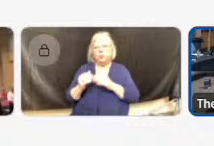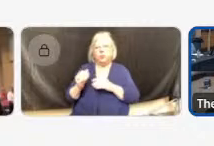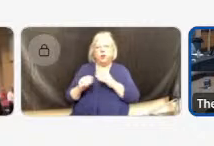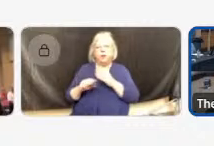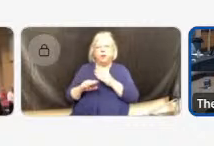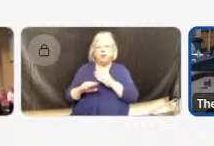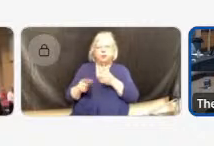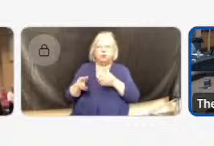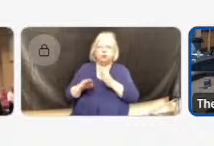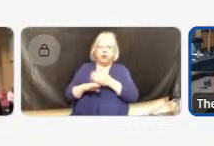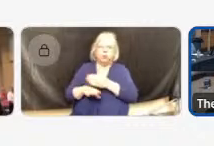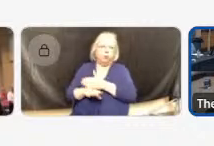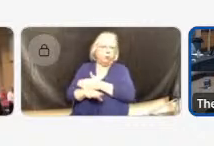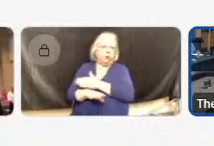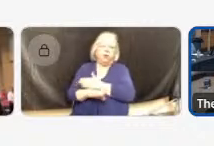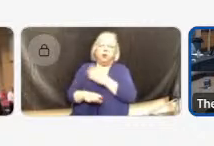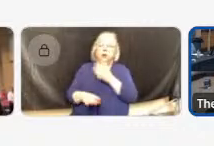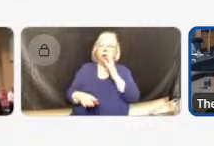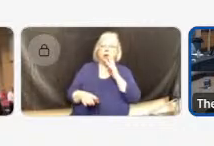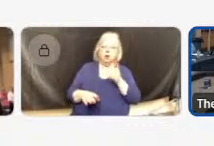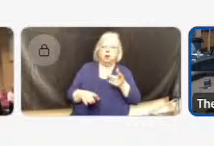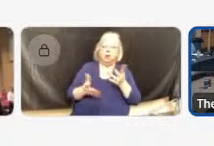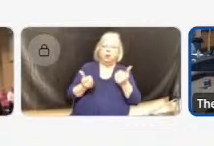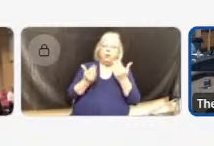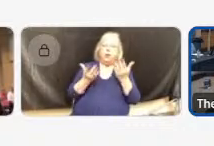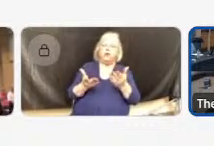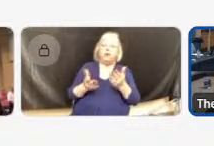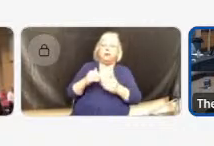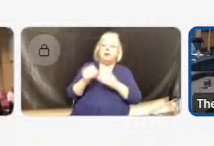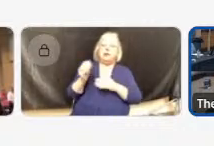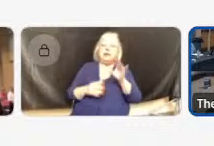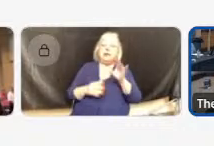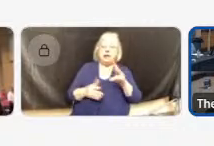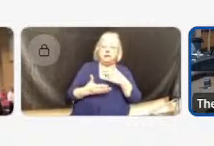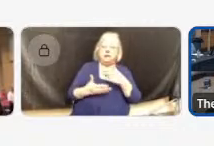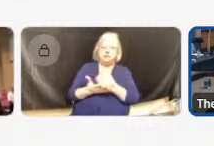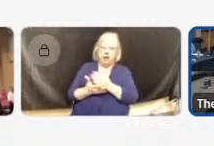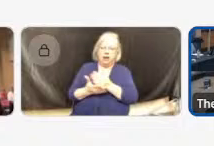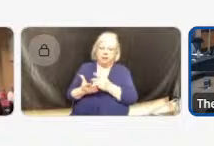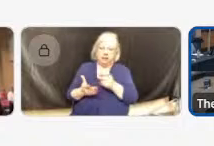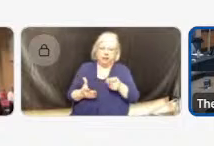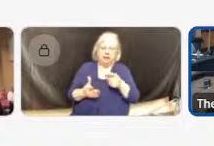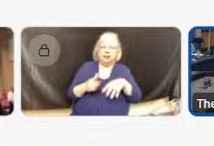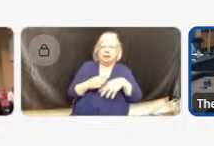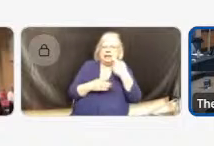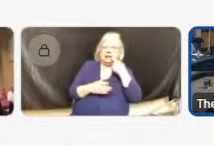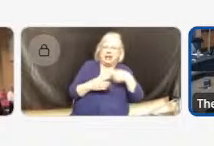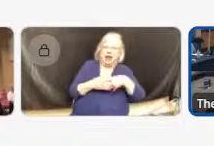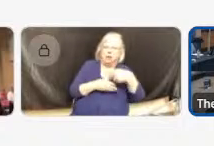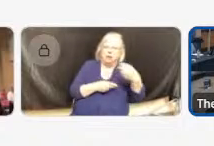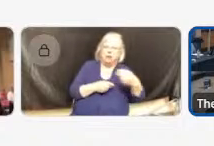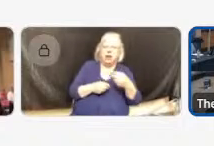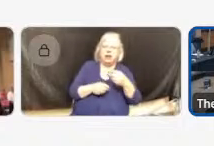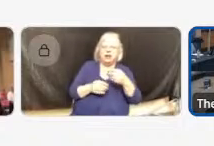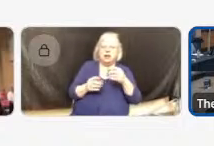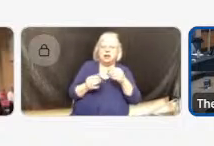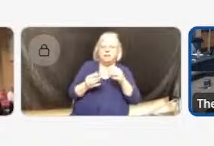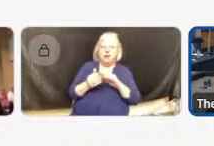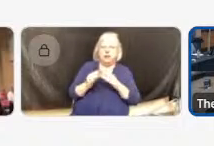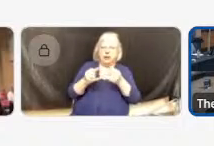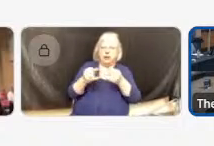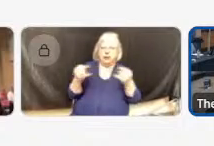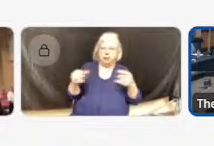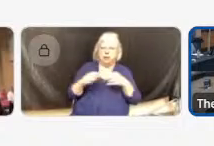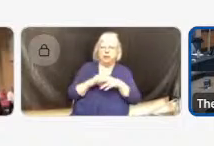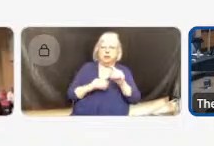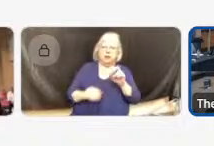to be developed in 7 phases. The property is located just outside the city limits and within the city's extraterritorial